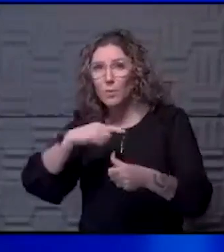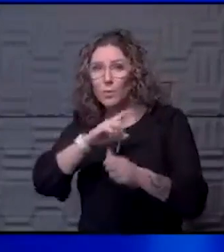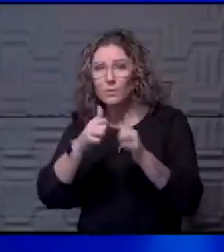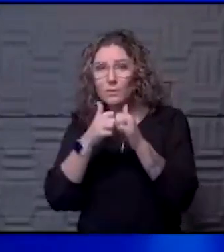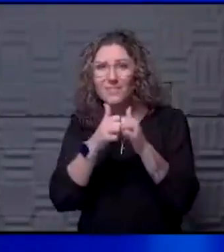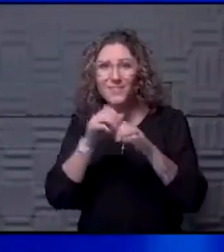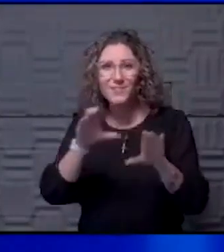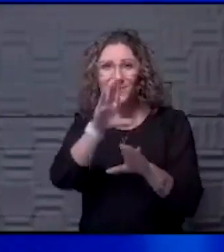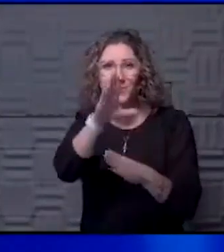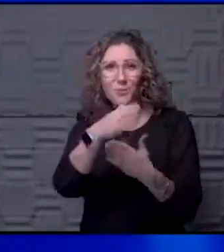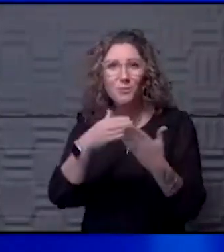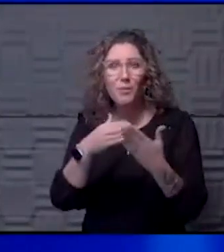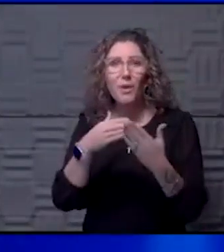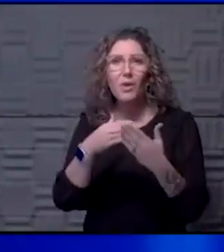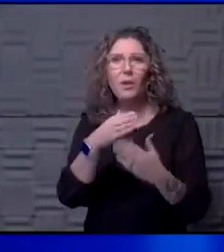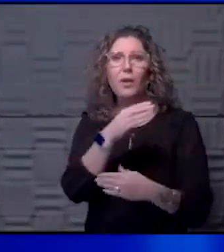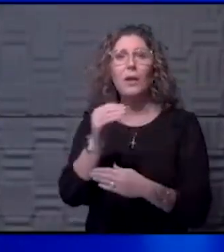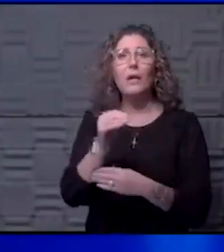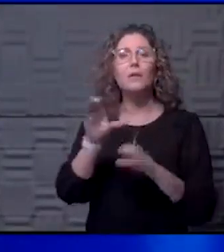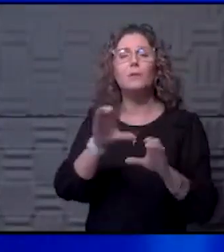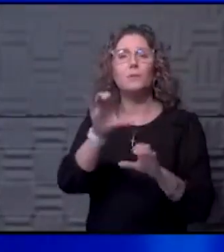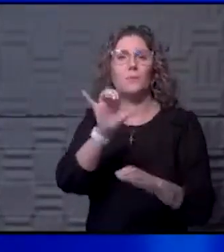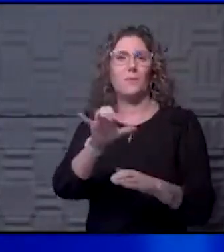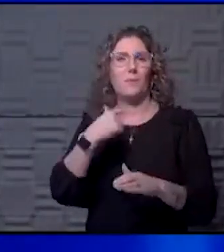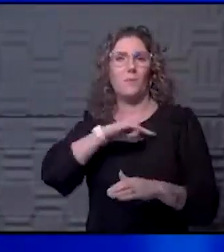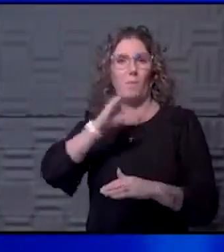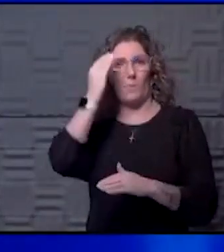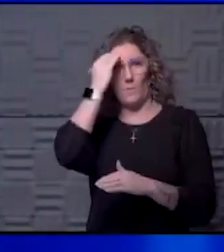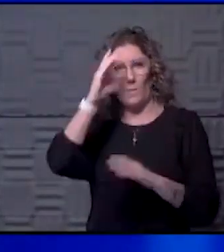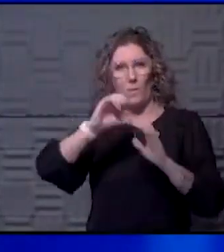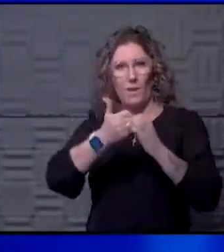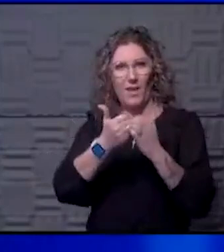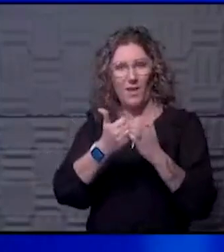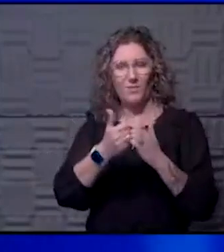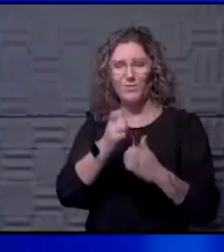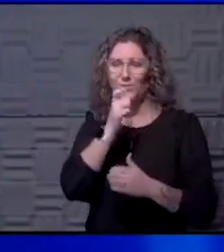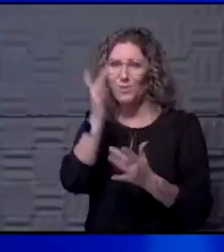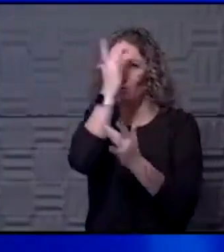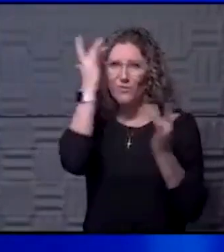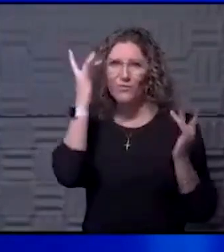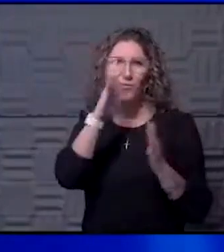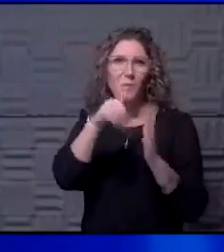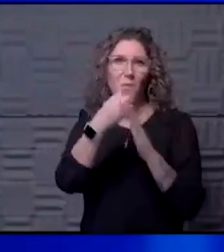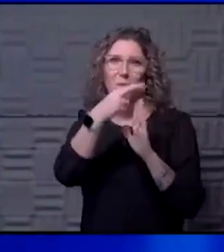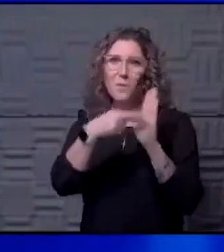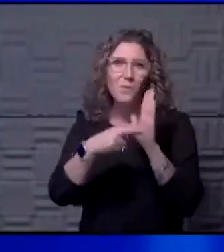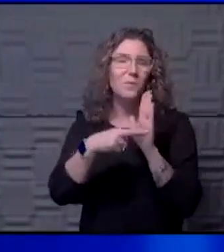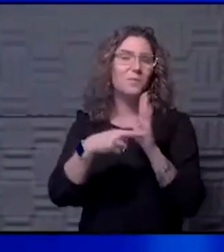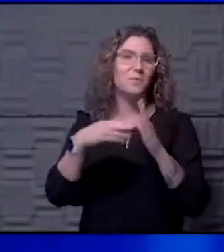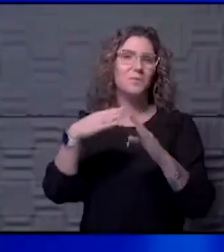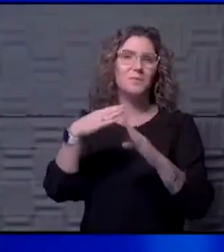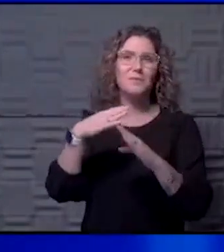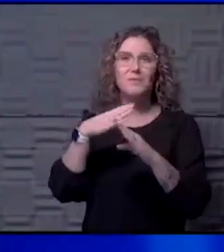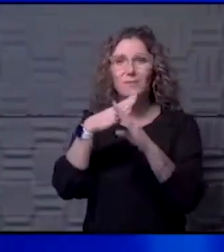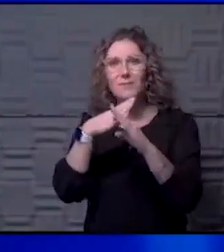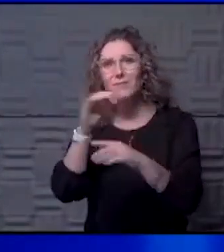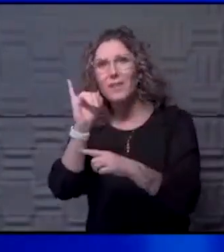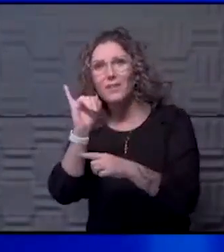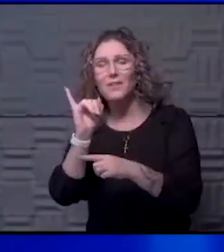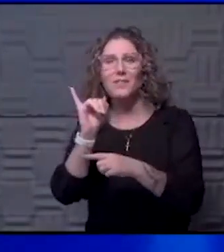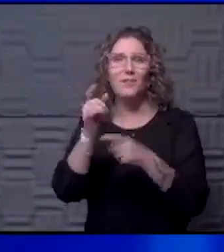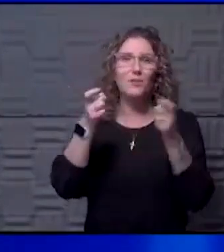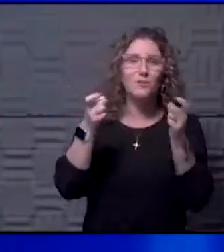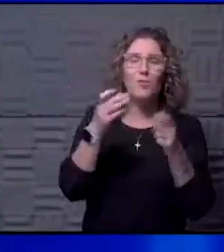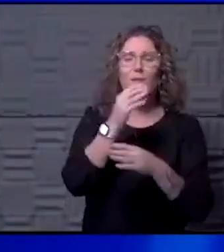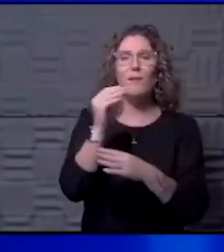Do your part. We know how to do this. We've done it before. So don't forget those pillars of infection prevention and control.